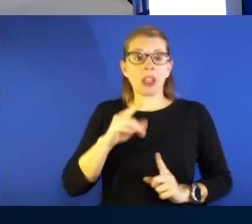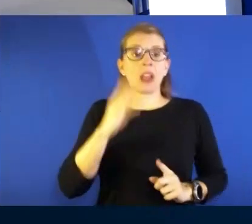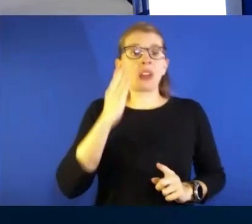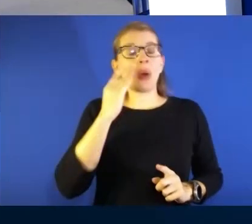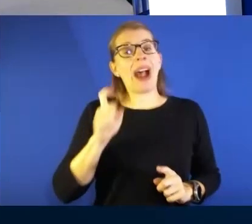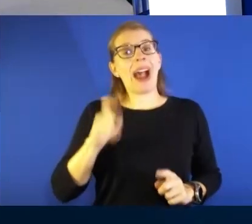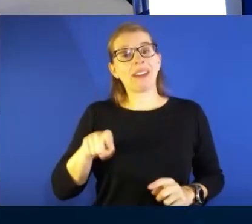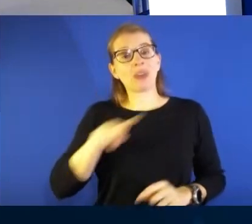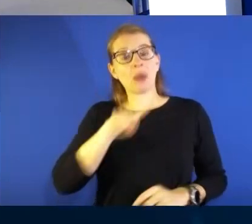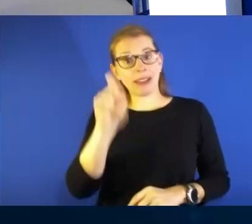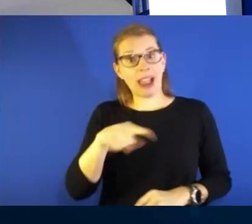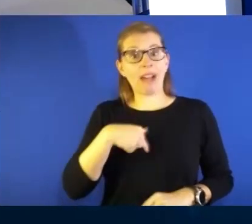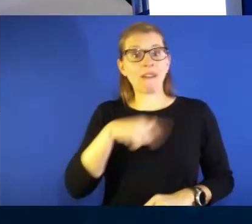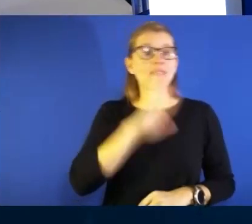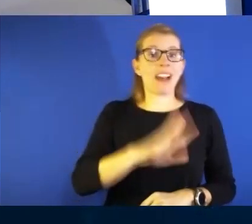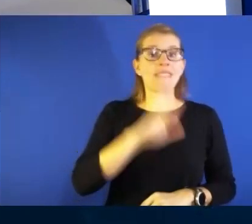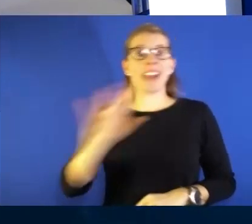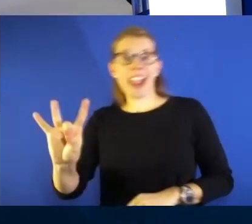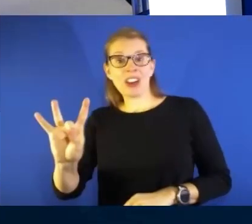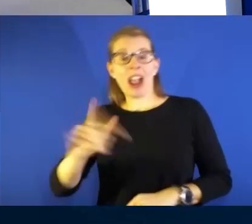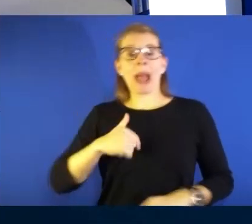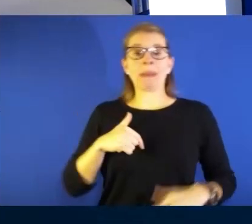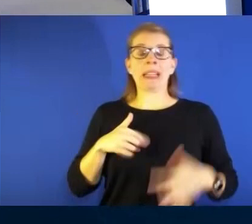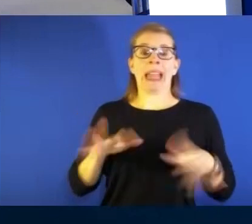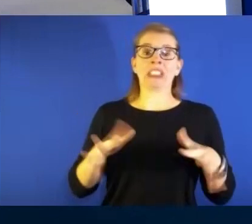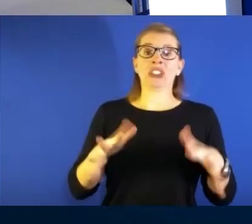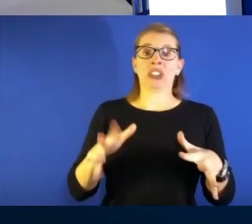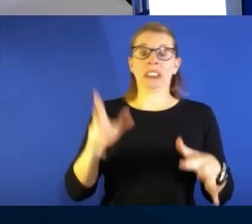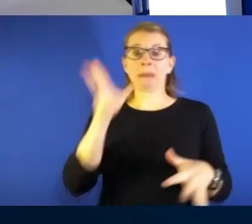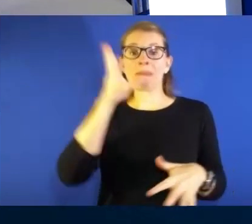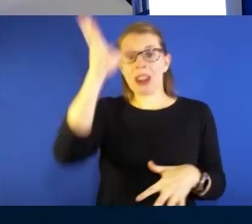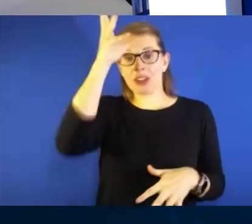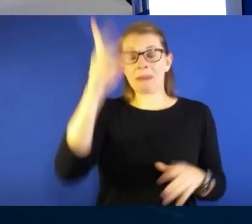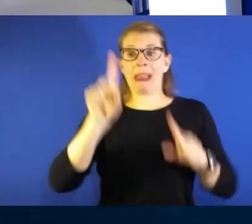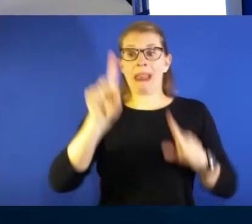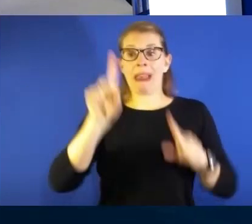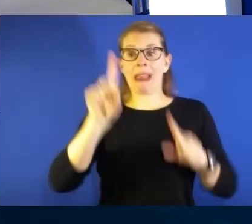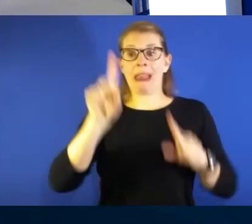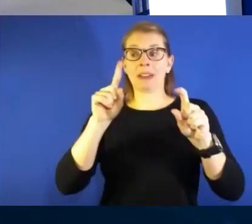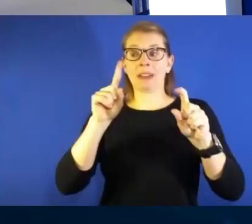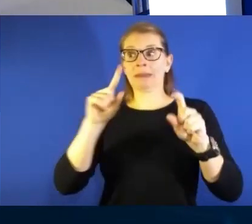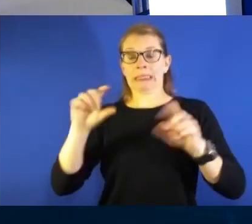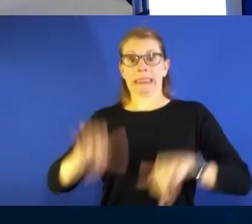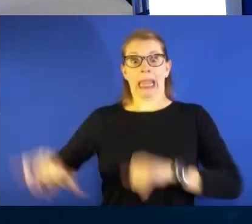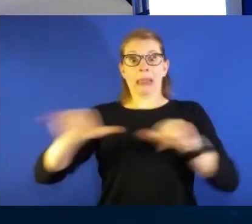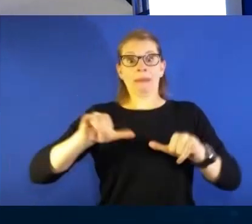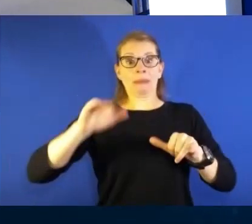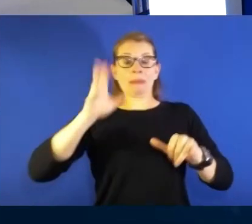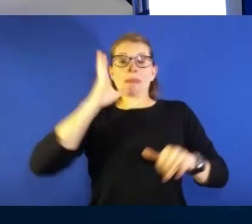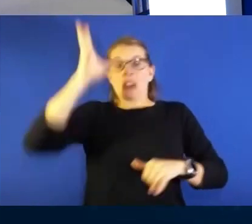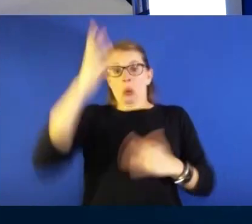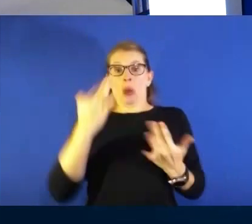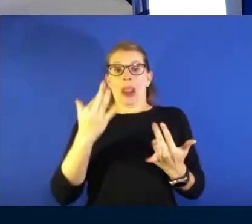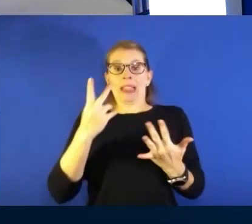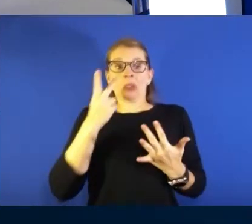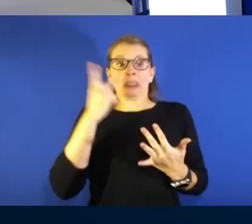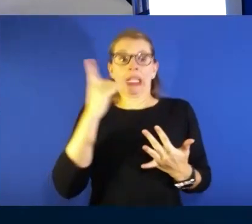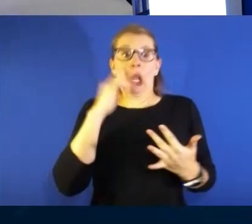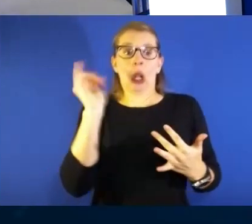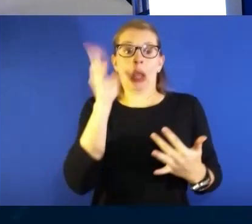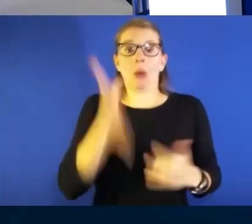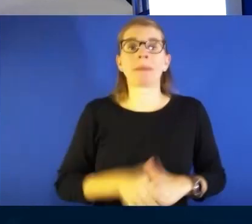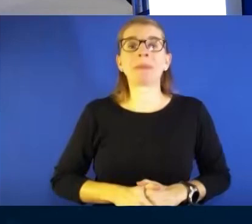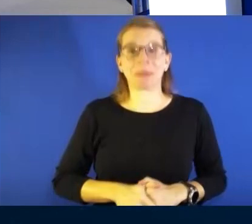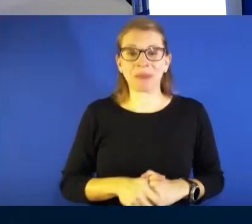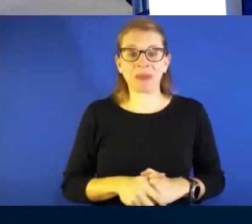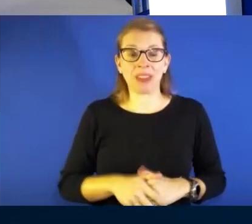an 8-year-old. I'm one of those anxious parents, so I'm asking for all those parents out there who are waiting to see what that's all going to look like. Okay, so this